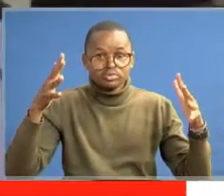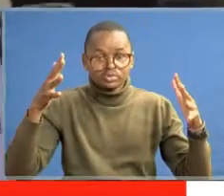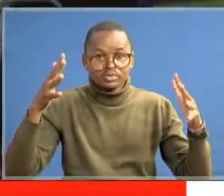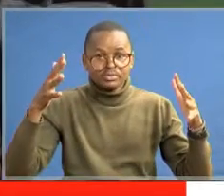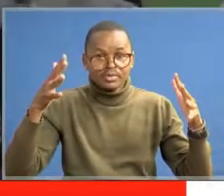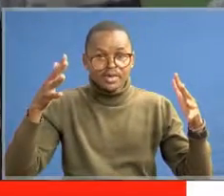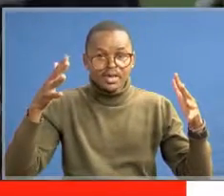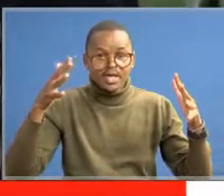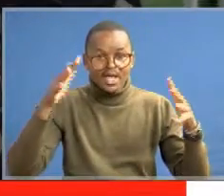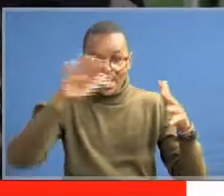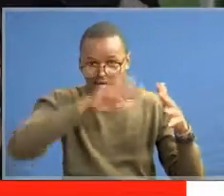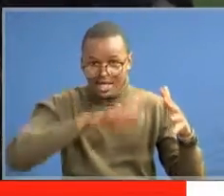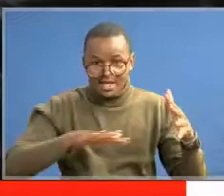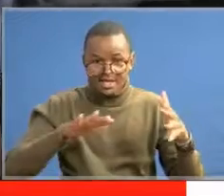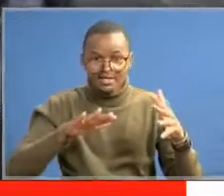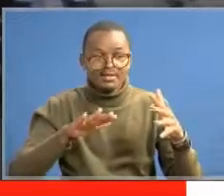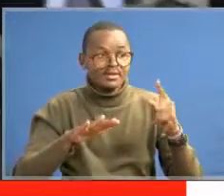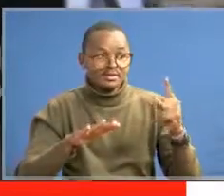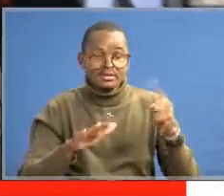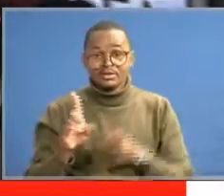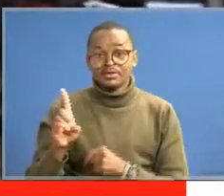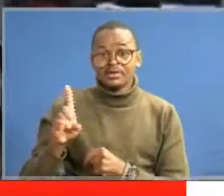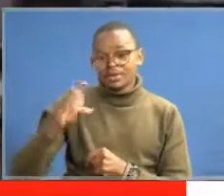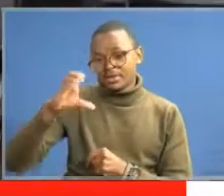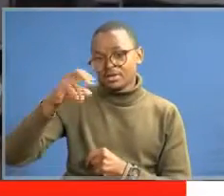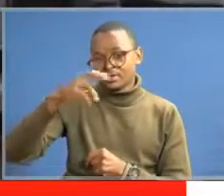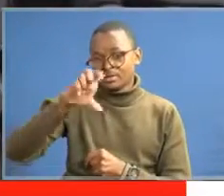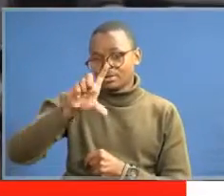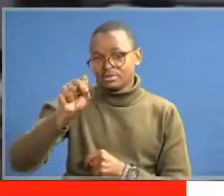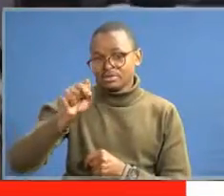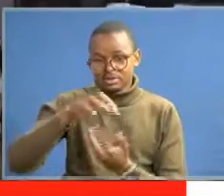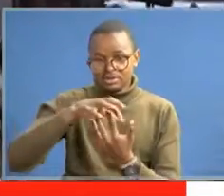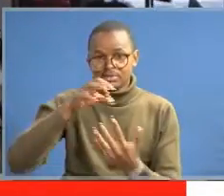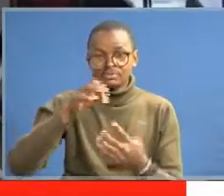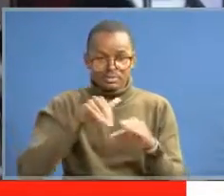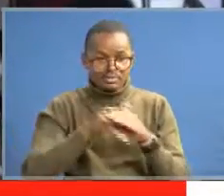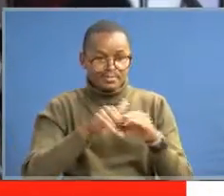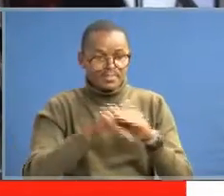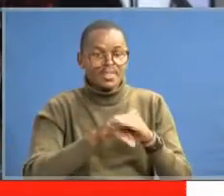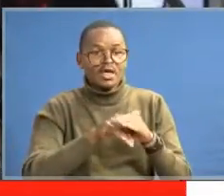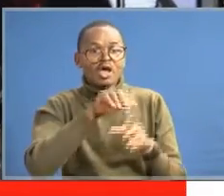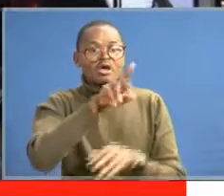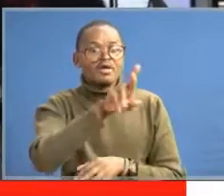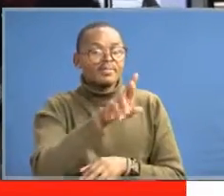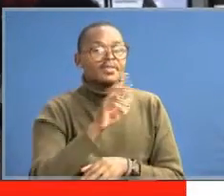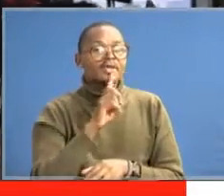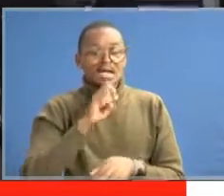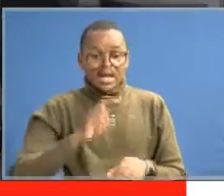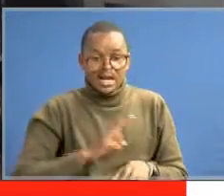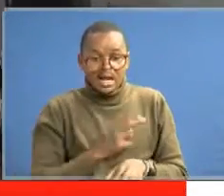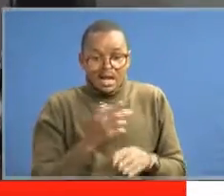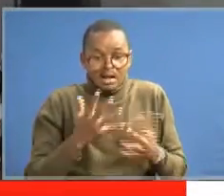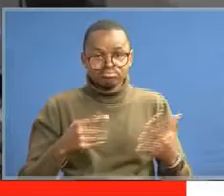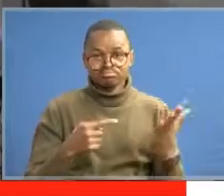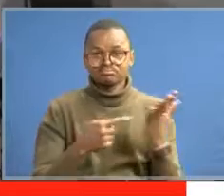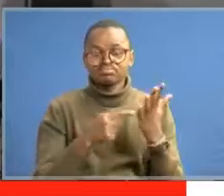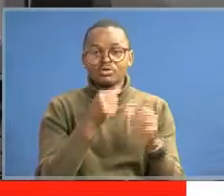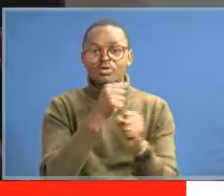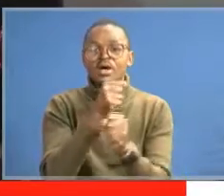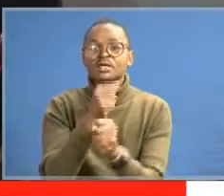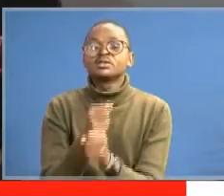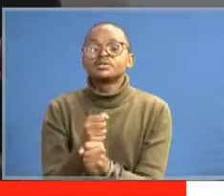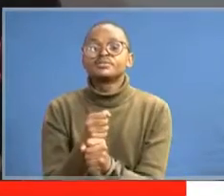horizons. That aside, Charles Muchiri, an immersive production specialist at Black Rhino VR, tells us how the technology